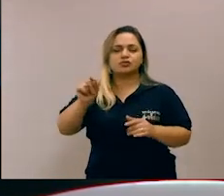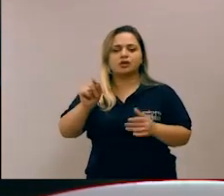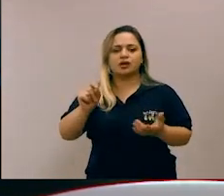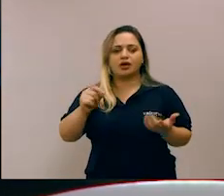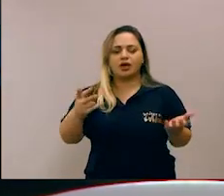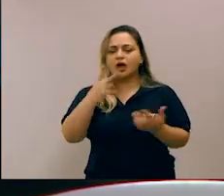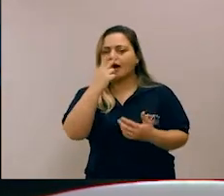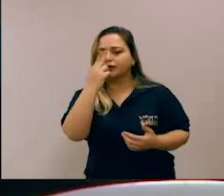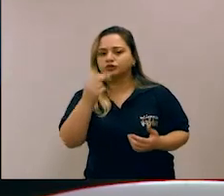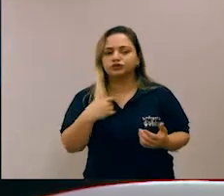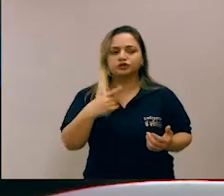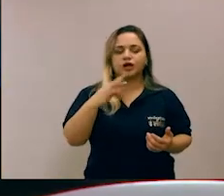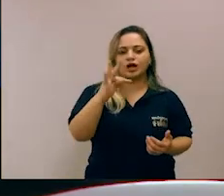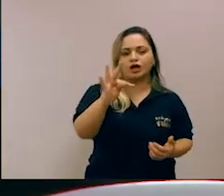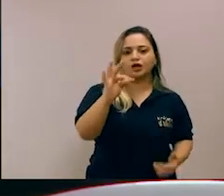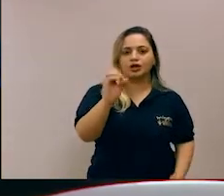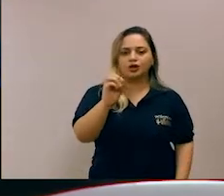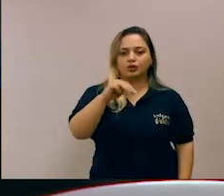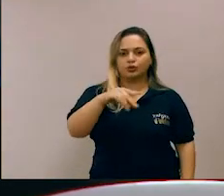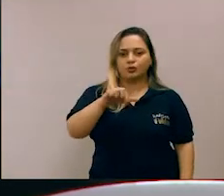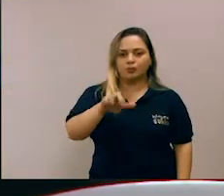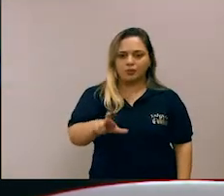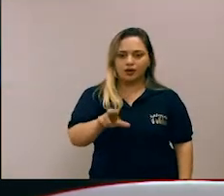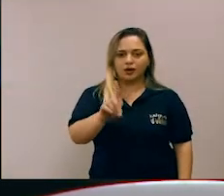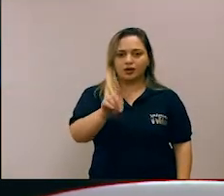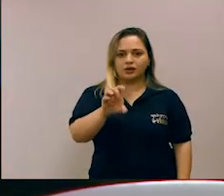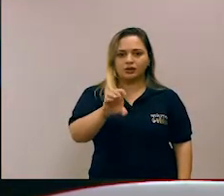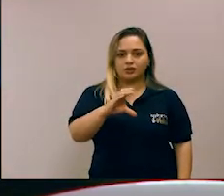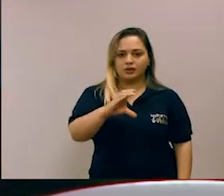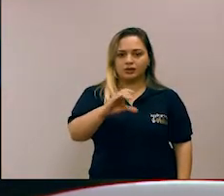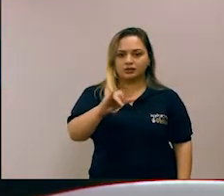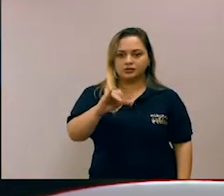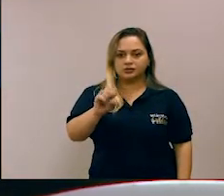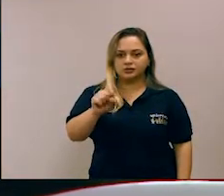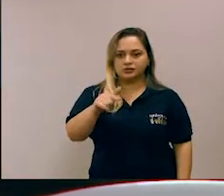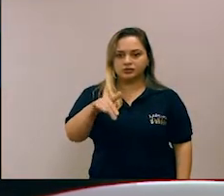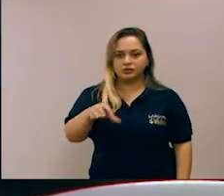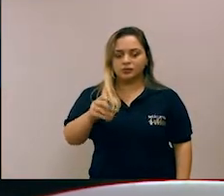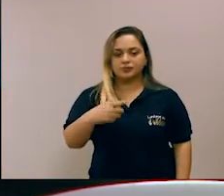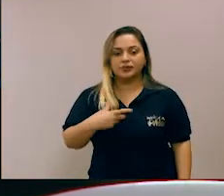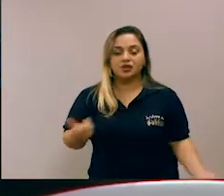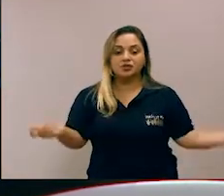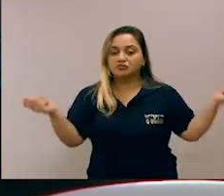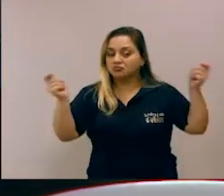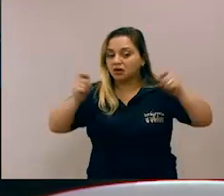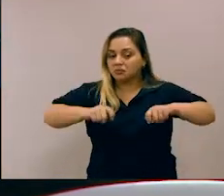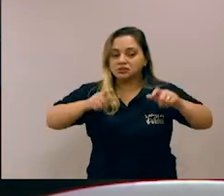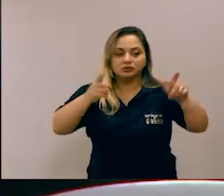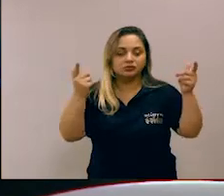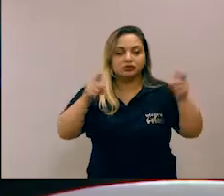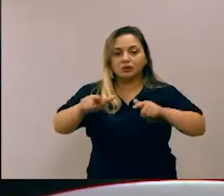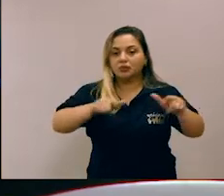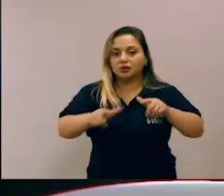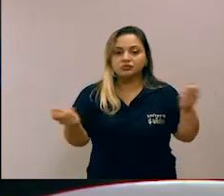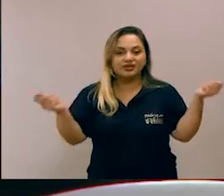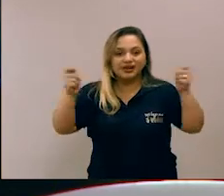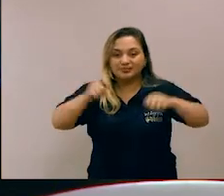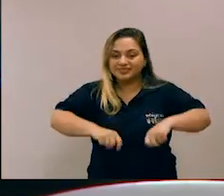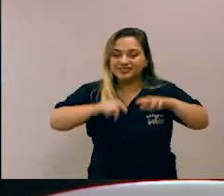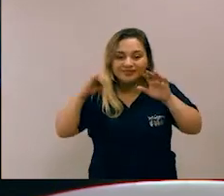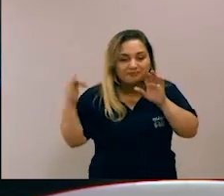and a provider of services. In this transformation, we see increasingly the capacity building work.